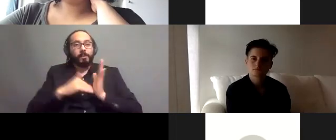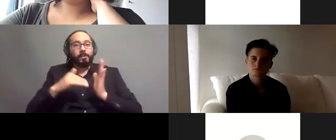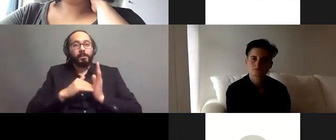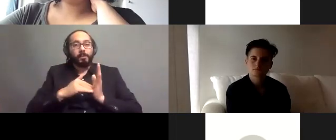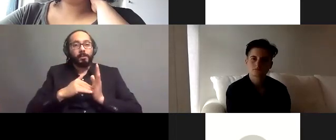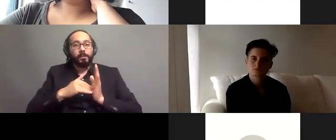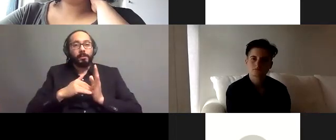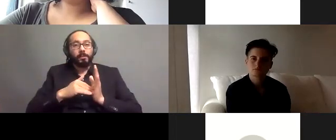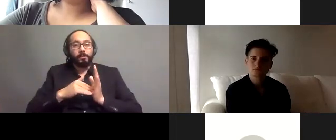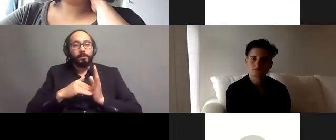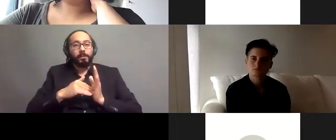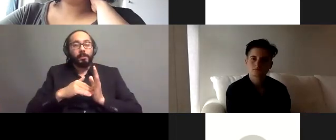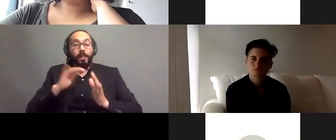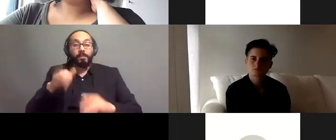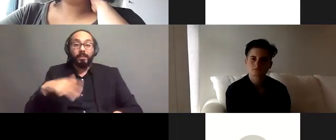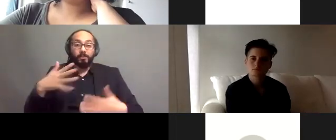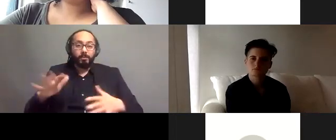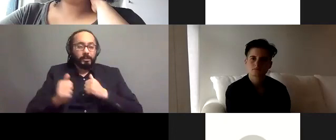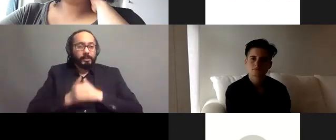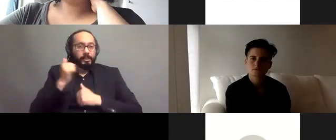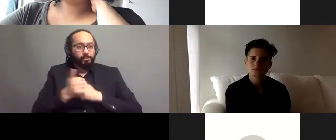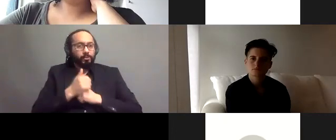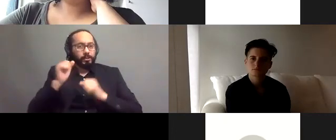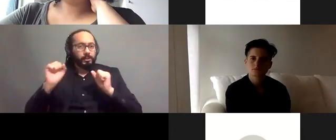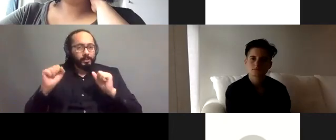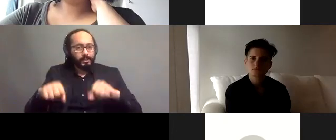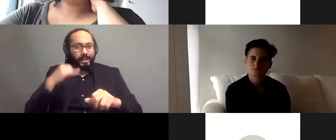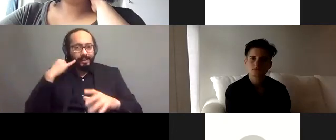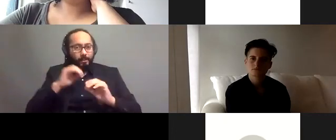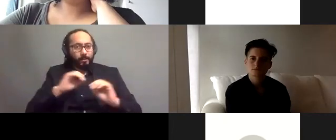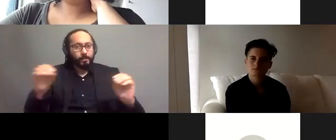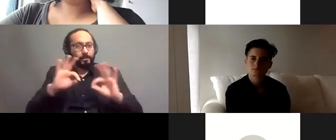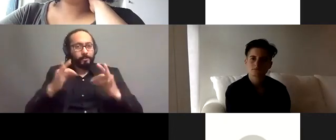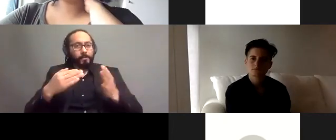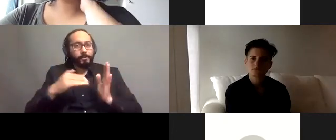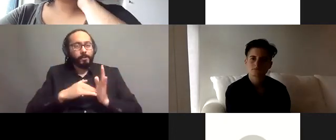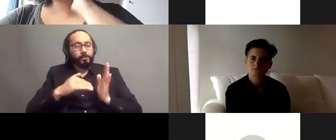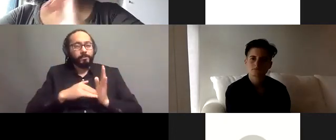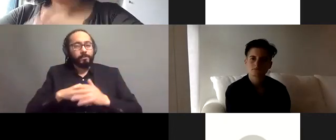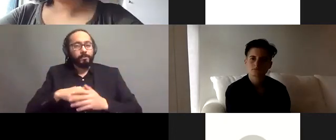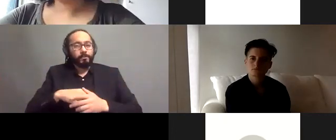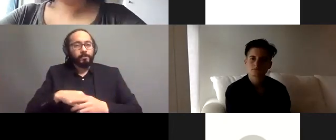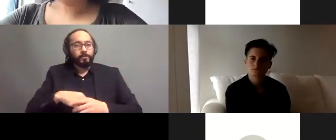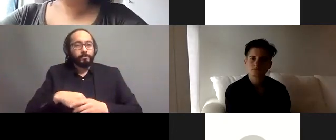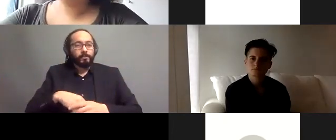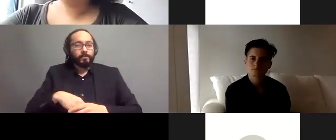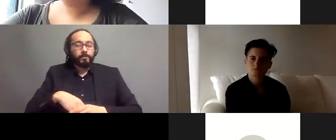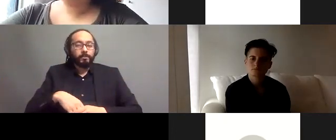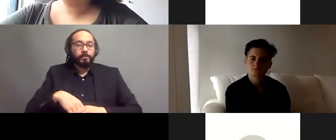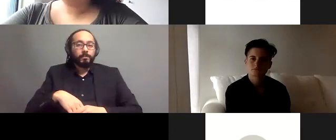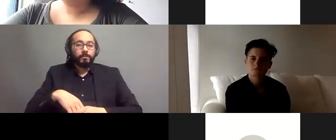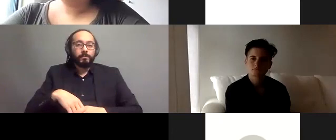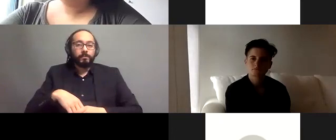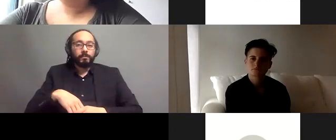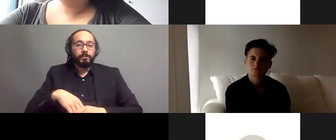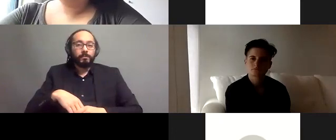actually could be risky and dangerous while living here. So I learned that not from like, I was